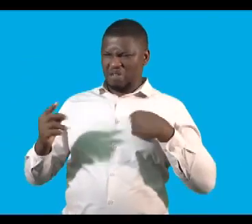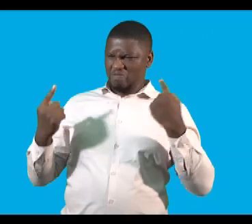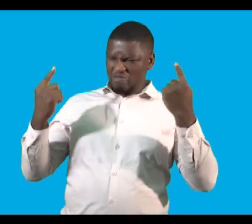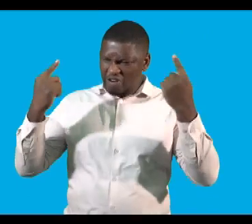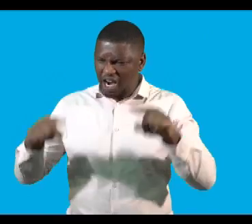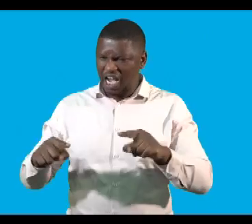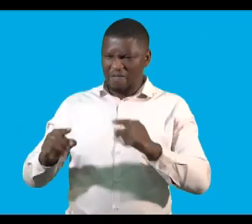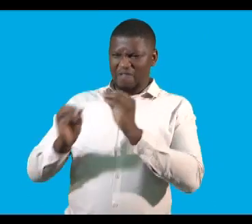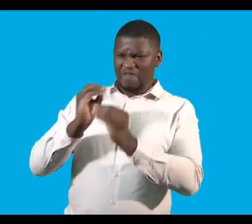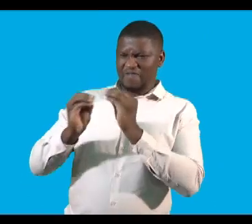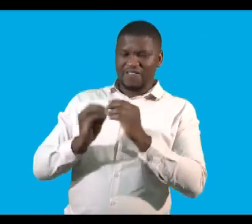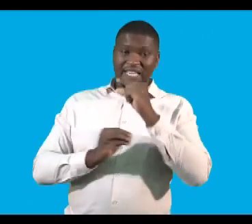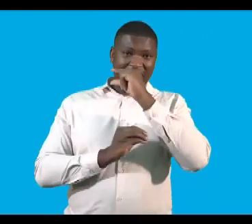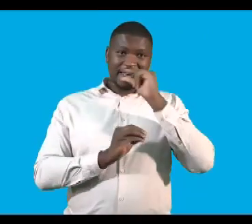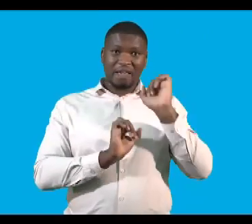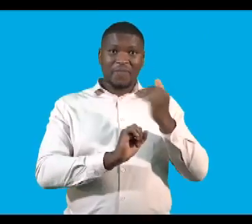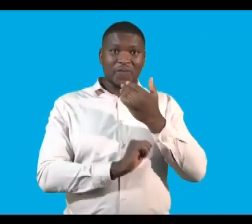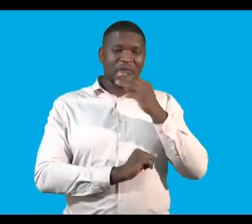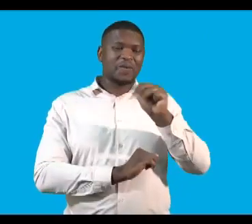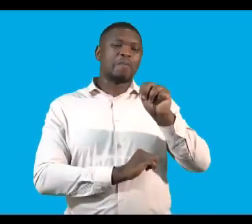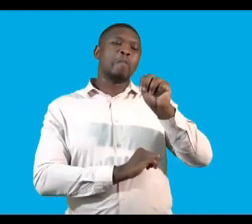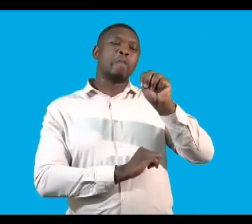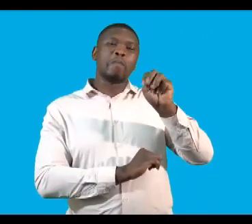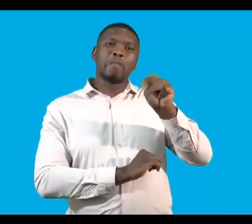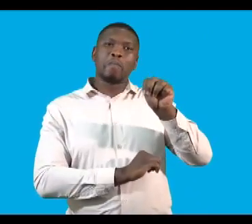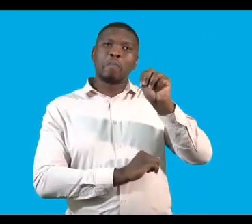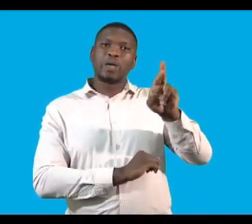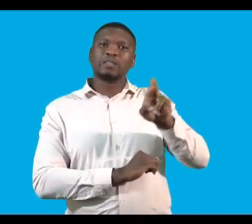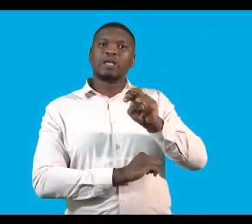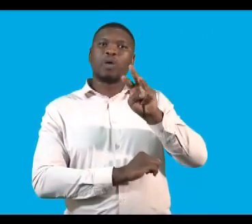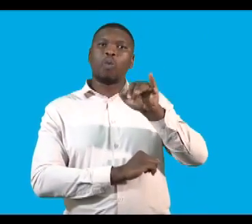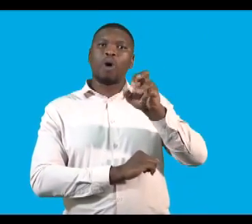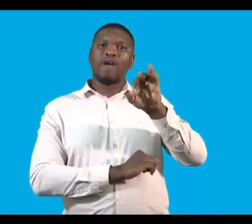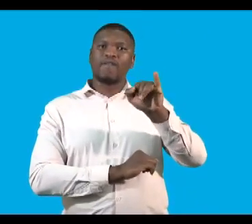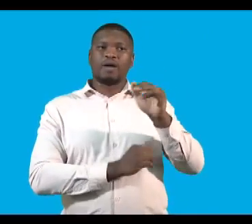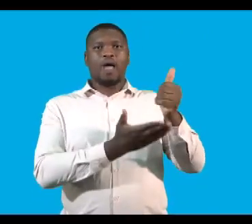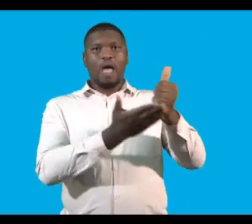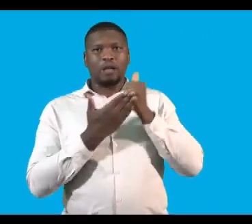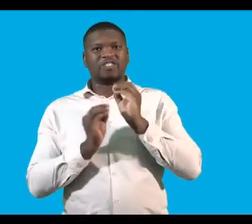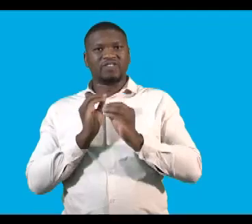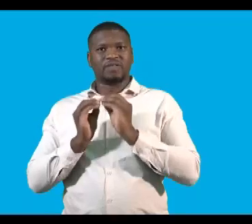He is Mr. Wi-Fi, a superhero that helps us with our Wi-Fi connections.